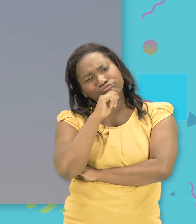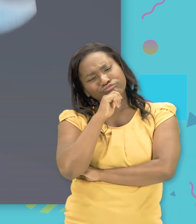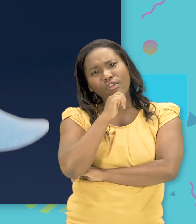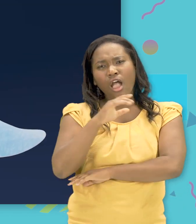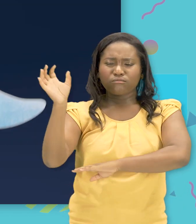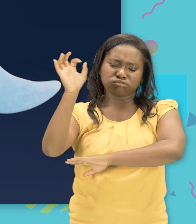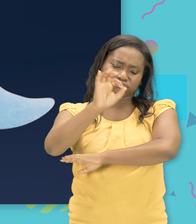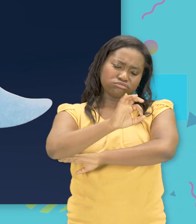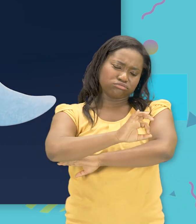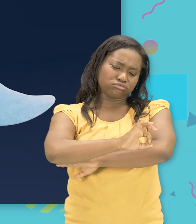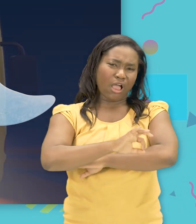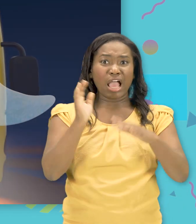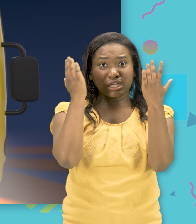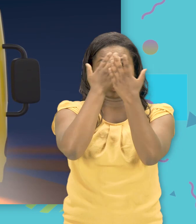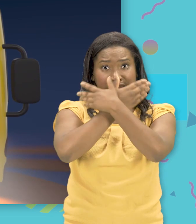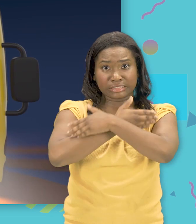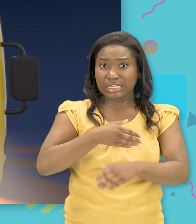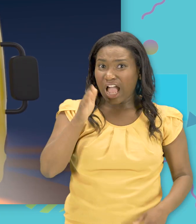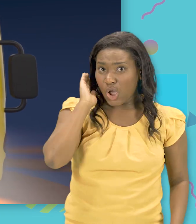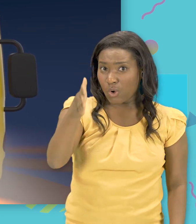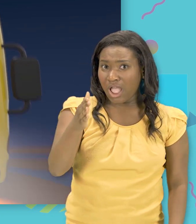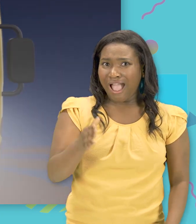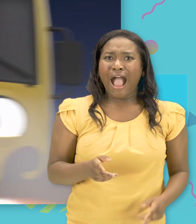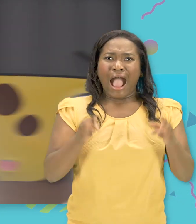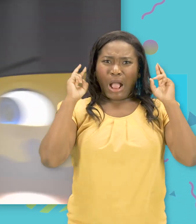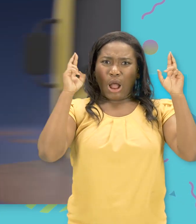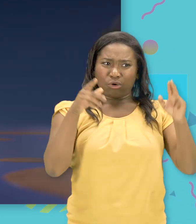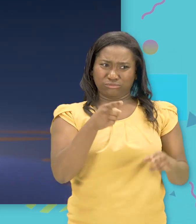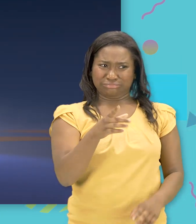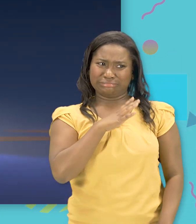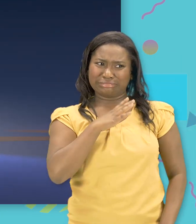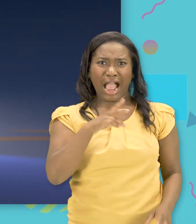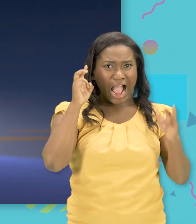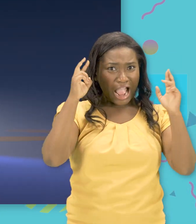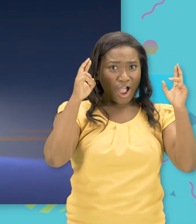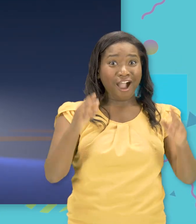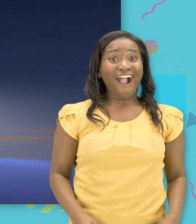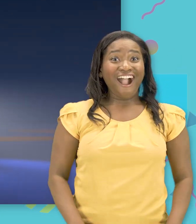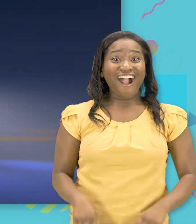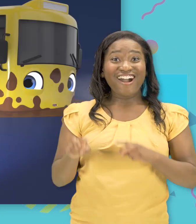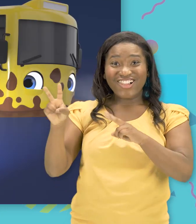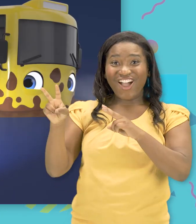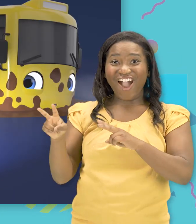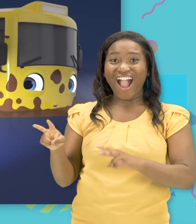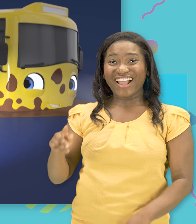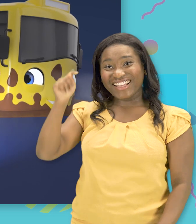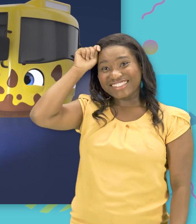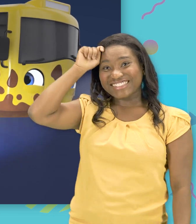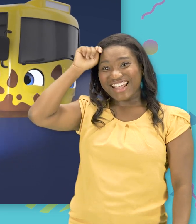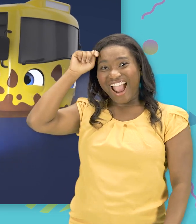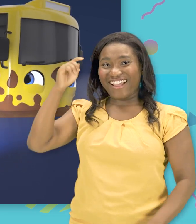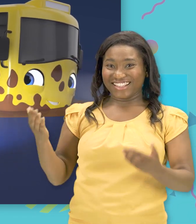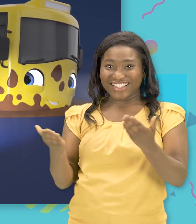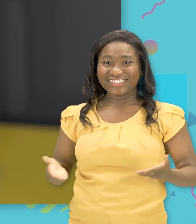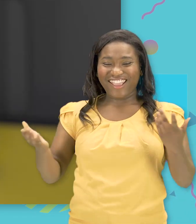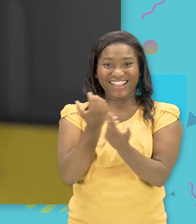going down, and it's getting dark. I hope Buster is going to be okay. Look, everyone! It's Terry Tractor!